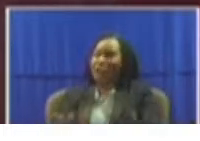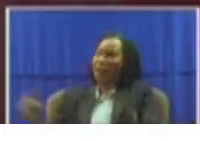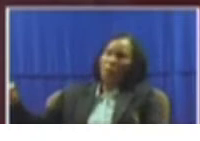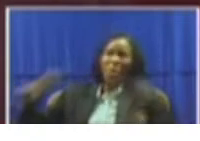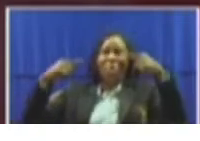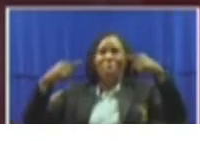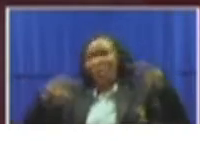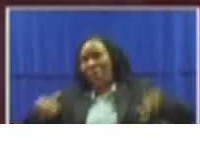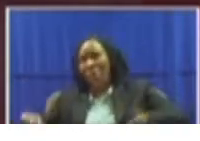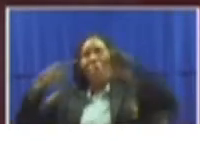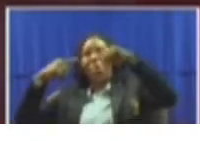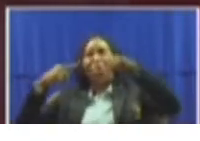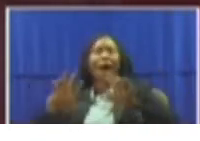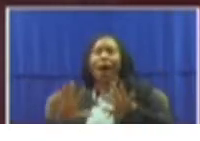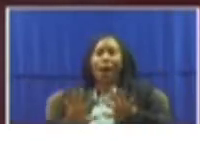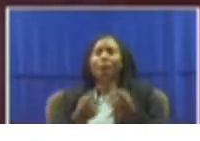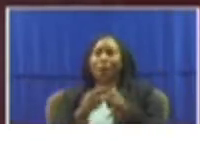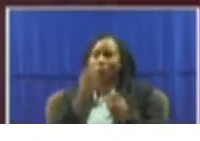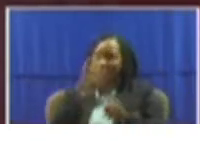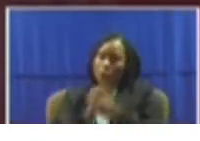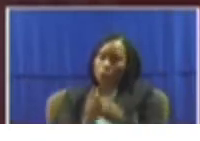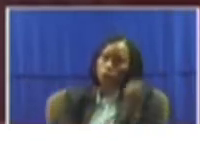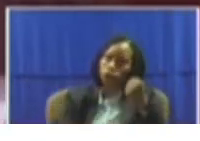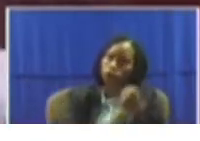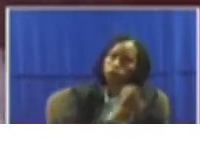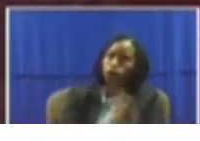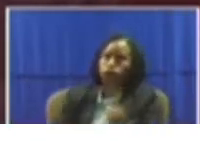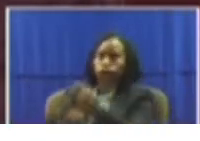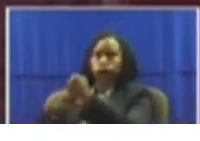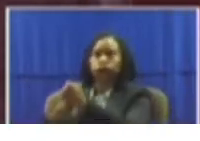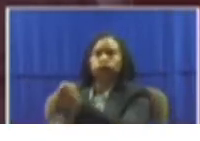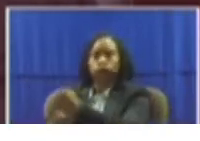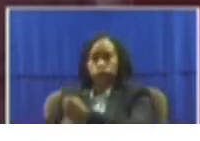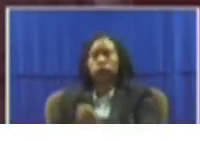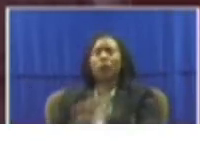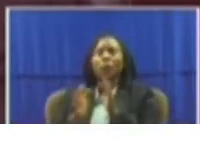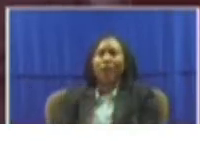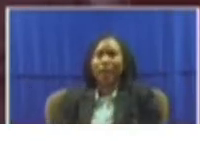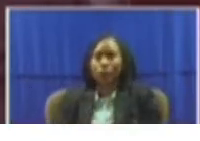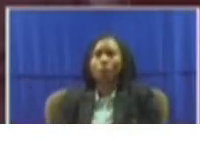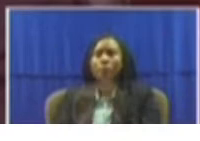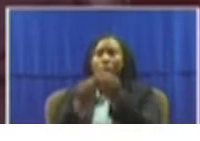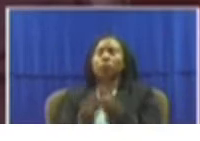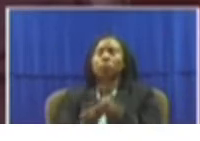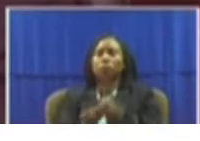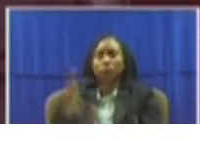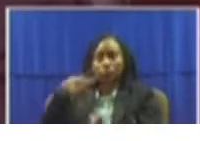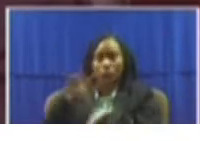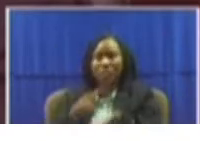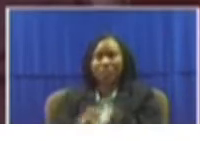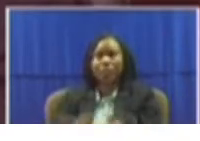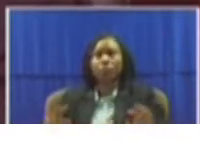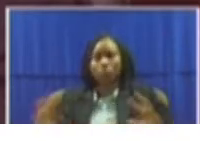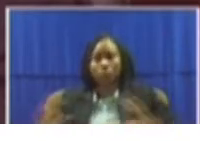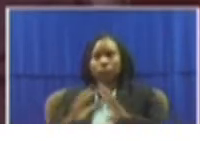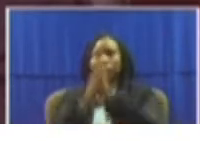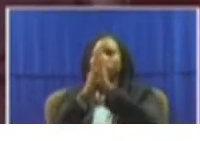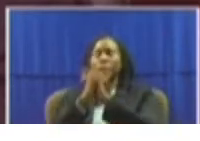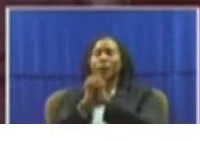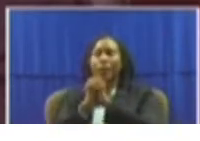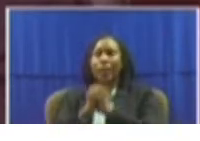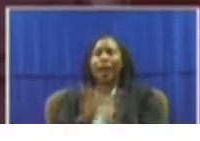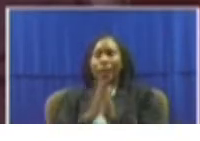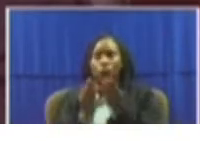but rather embracing each other to find common ground and find solutions for the better of our South